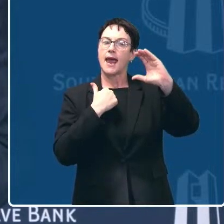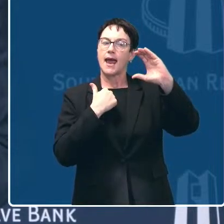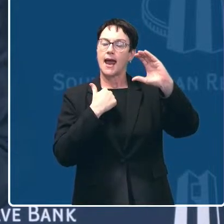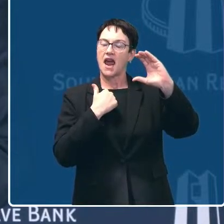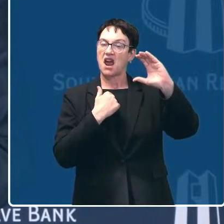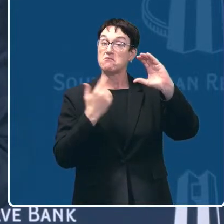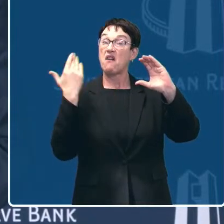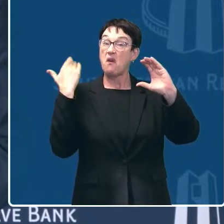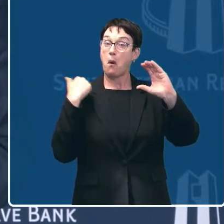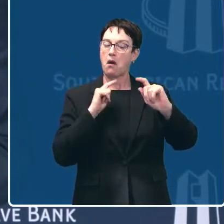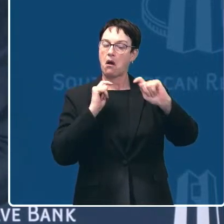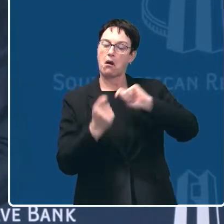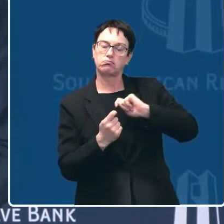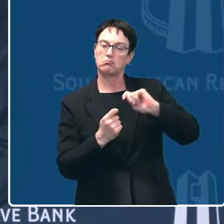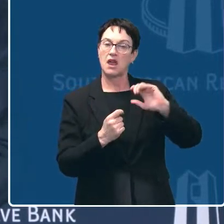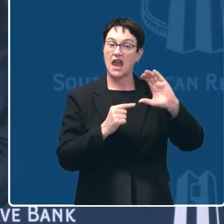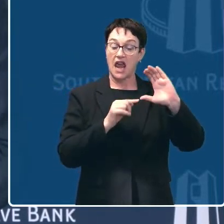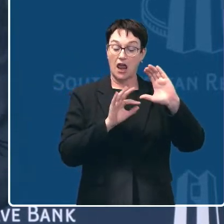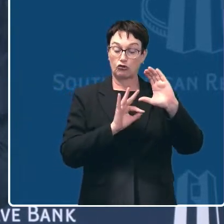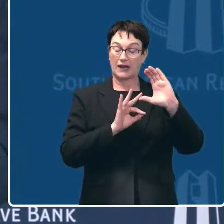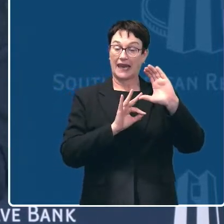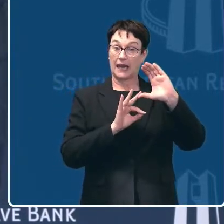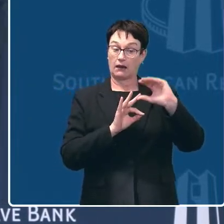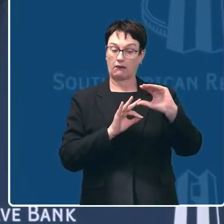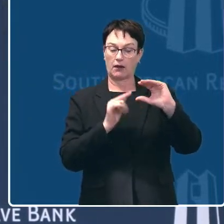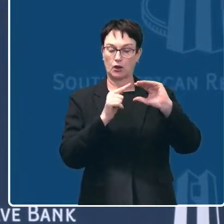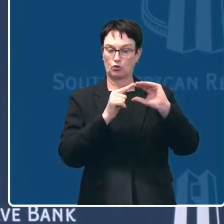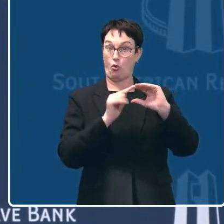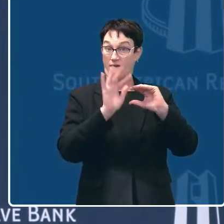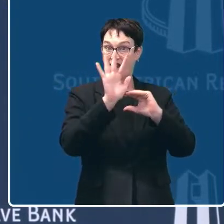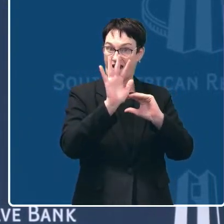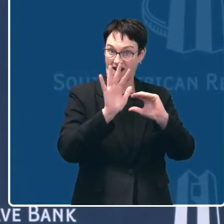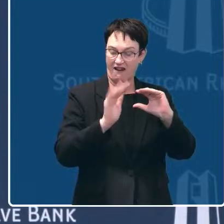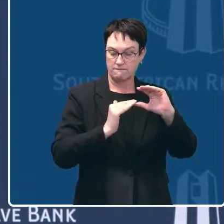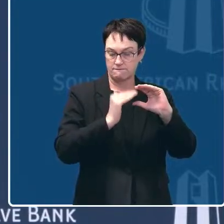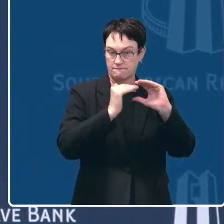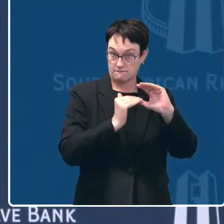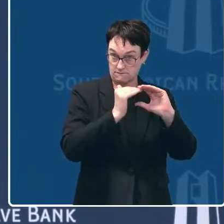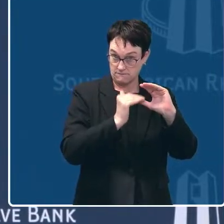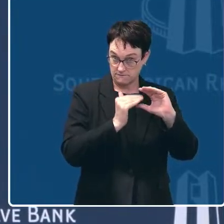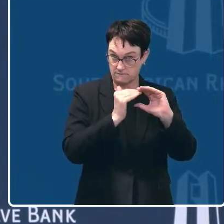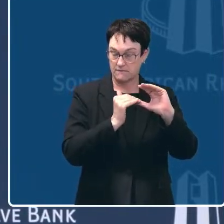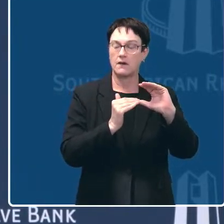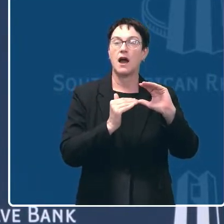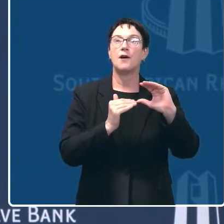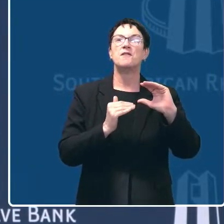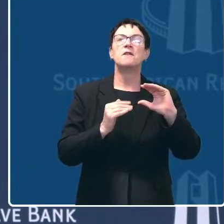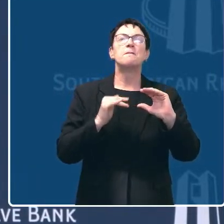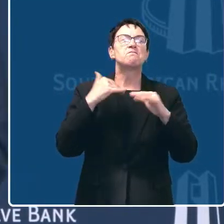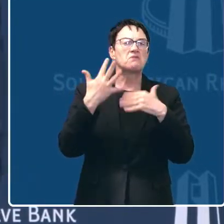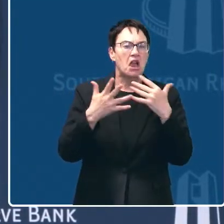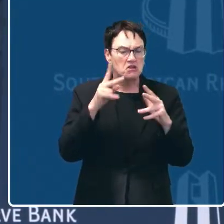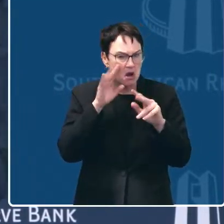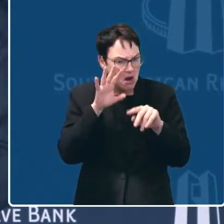was an agreement that once we reach 3 to 5, we will take the target to 2 to 4. But it was